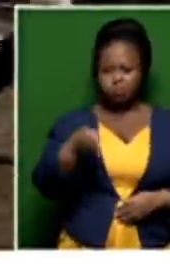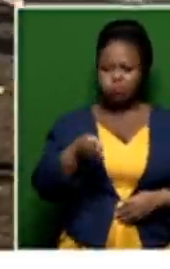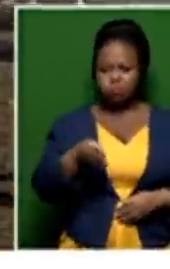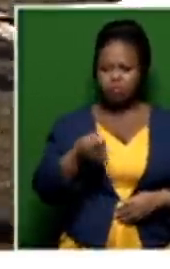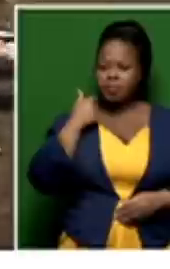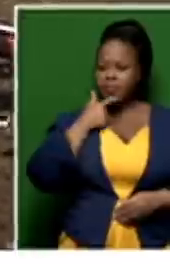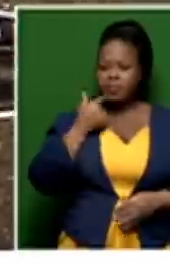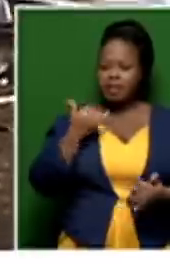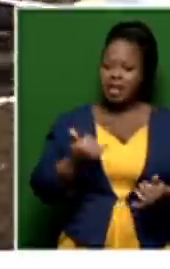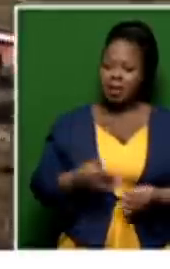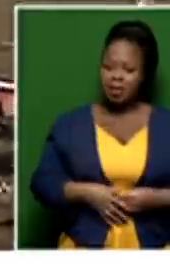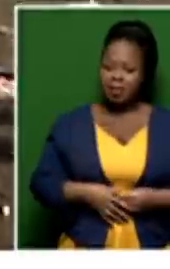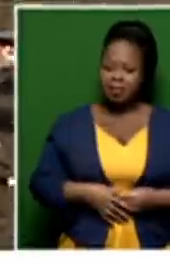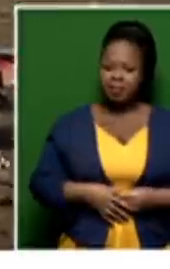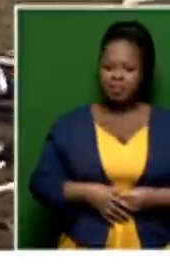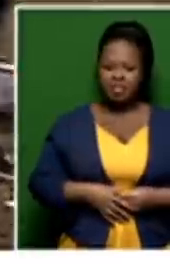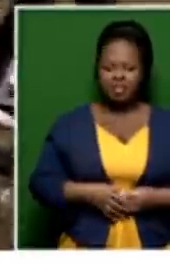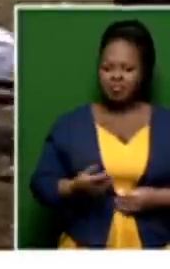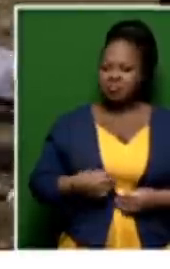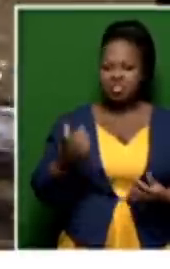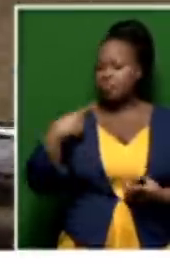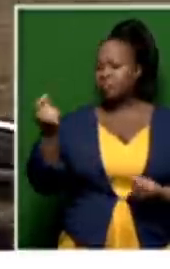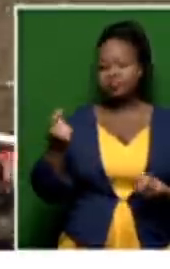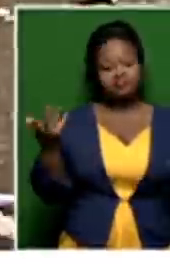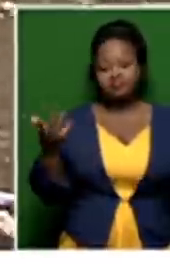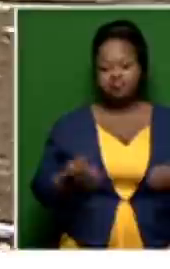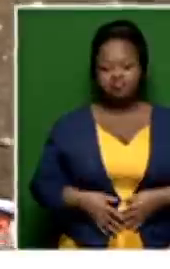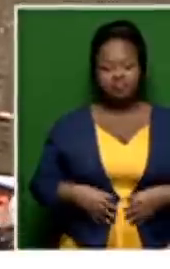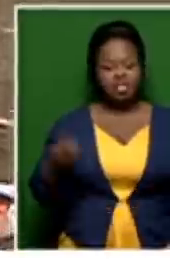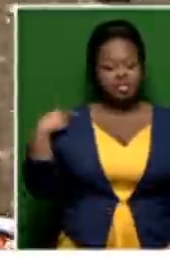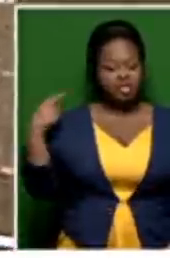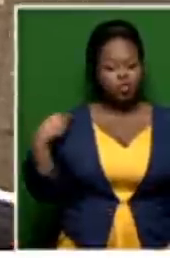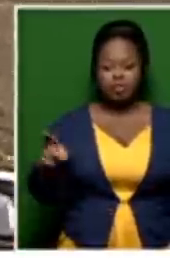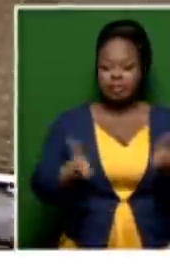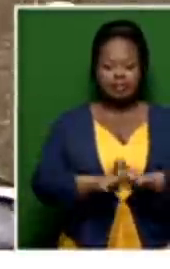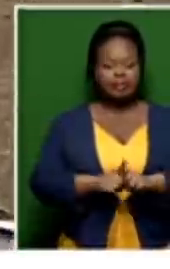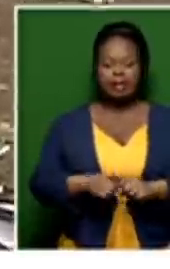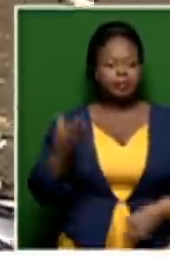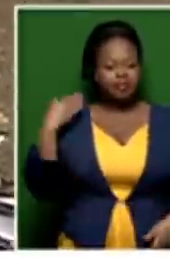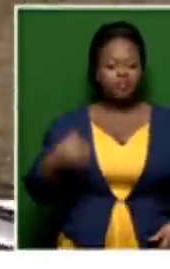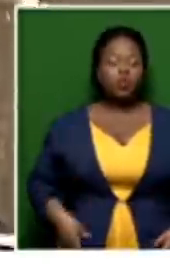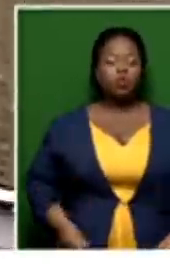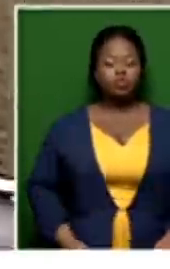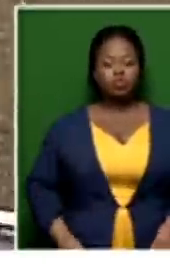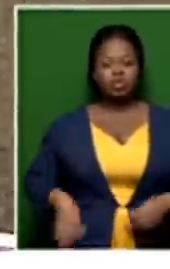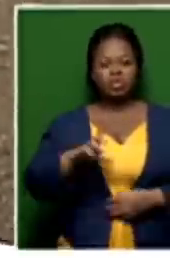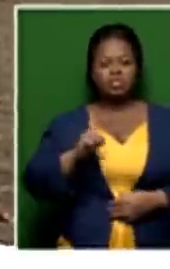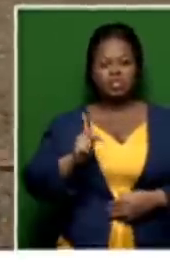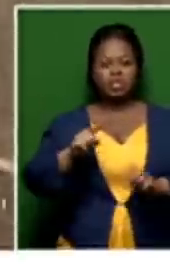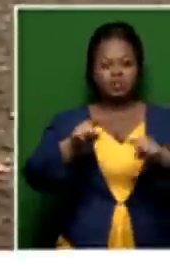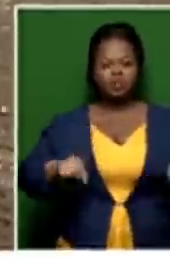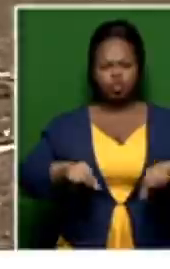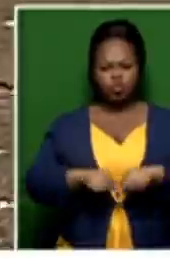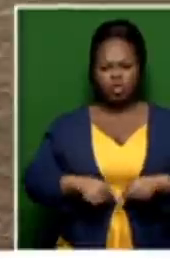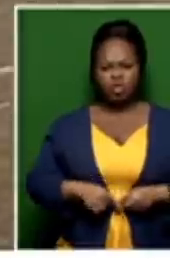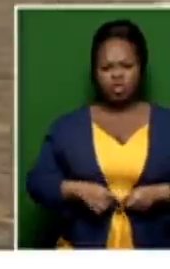few moments ago, and they've just disappeared. The security here also at the Diepkloof Square. Let's move